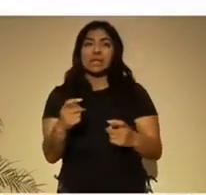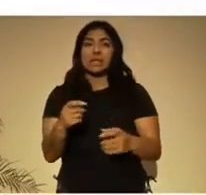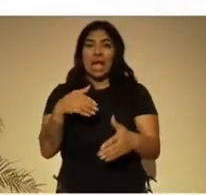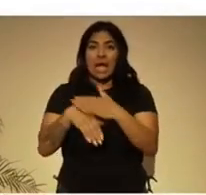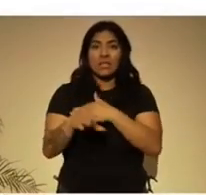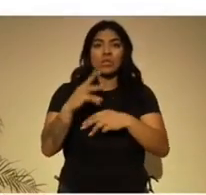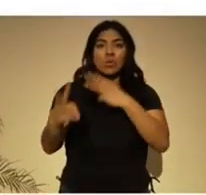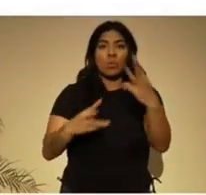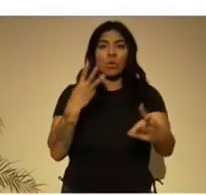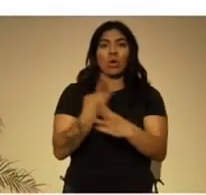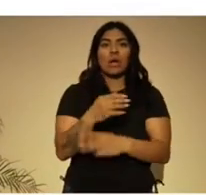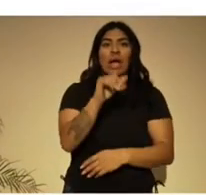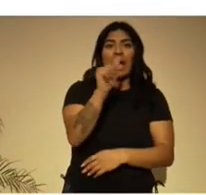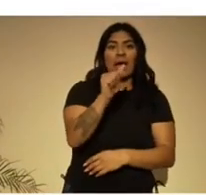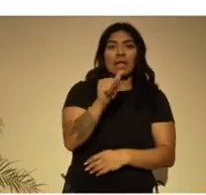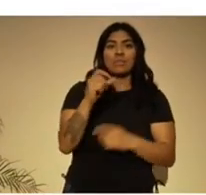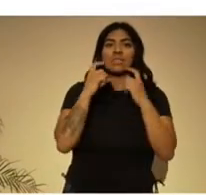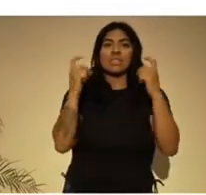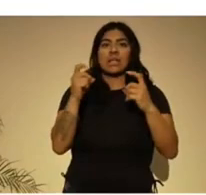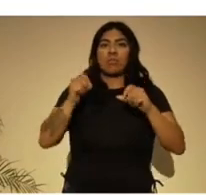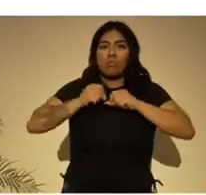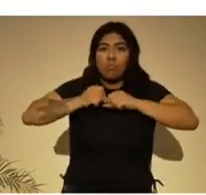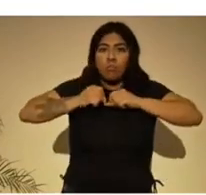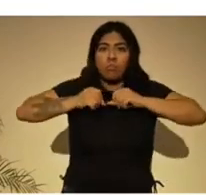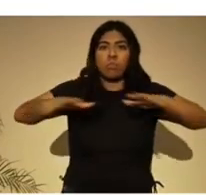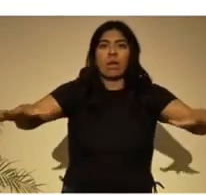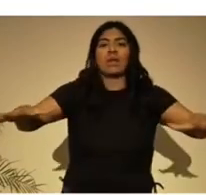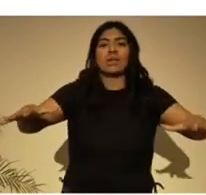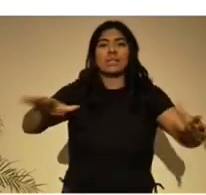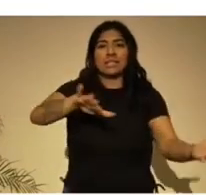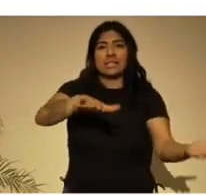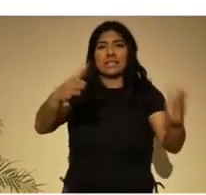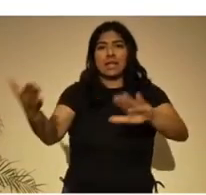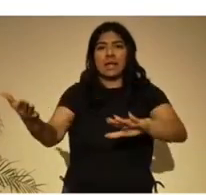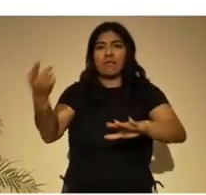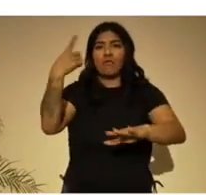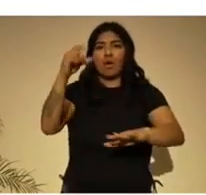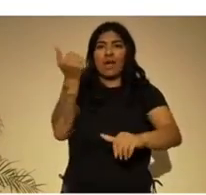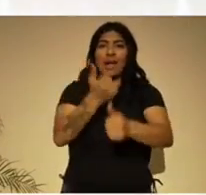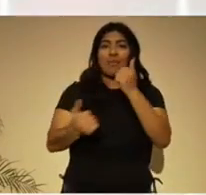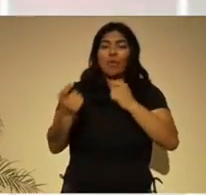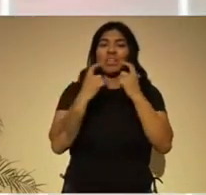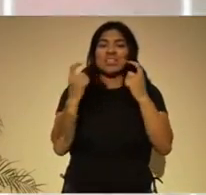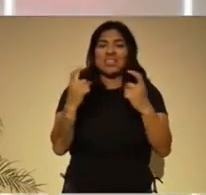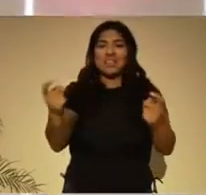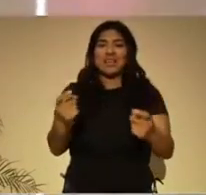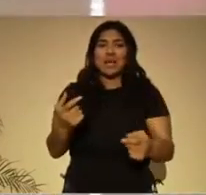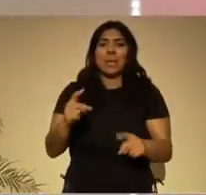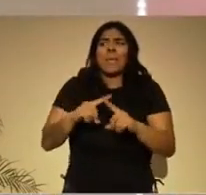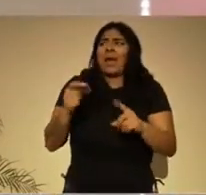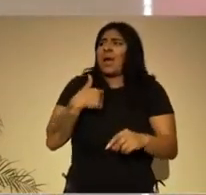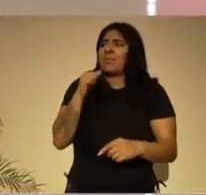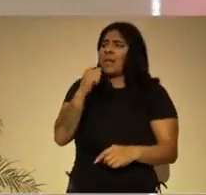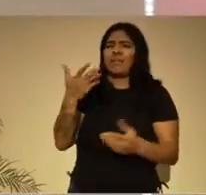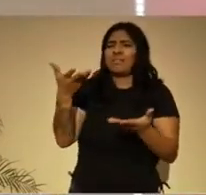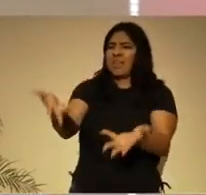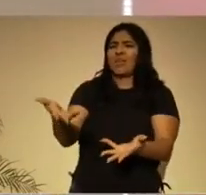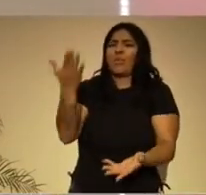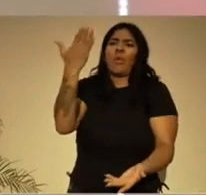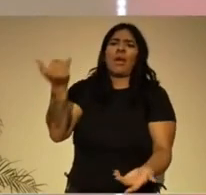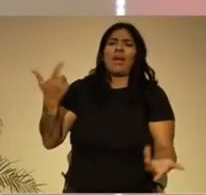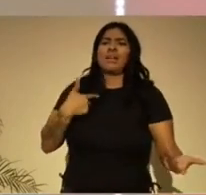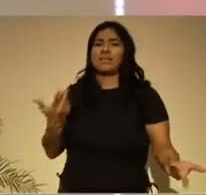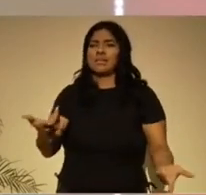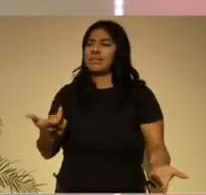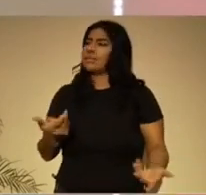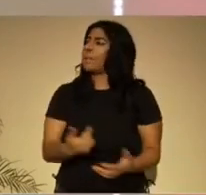sin brought death, so death spread to everyone, for everyone sinned. You may ask yourself, but I wasn't even there. What are you talking about? And